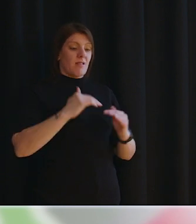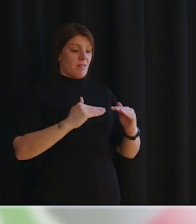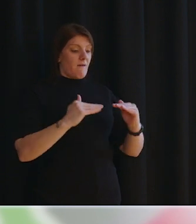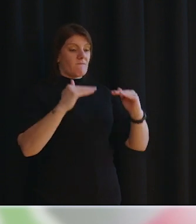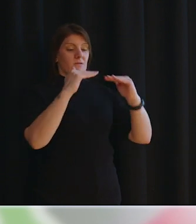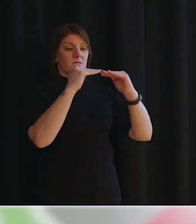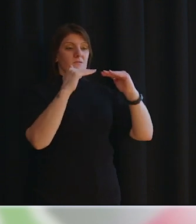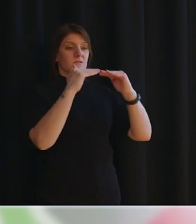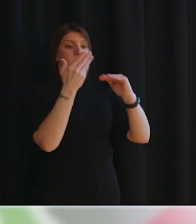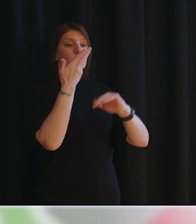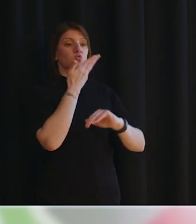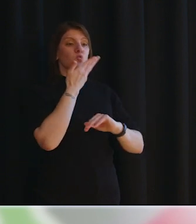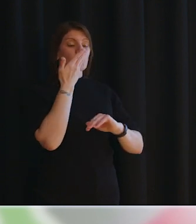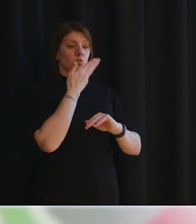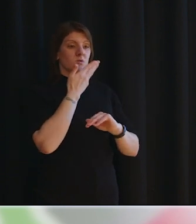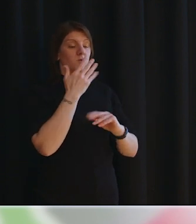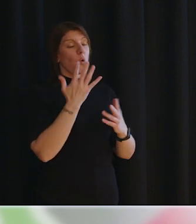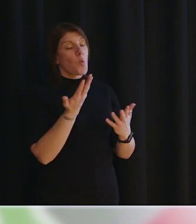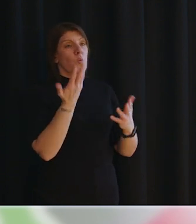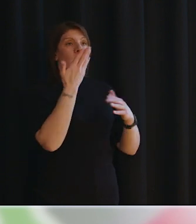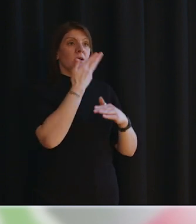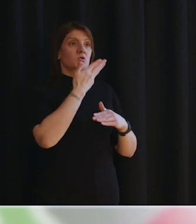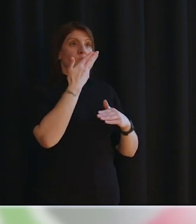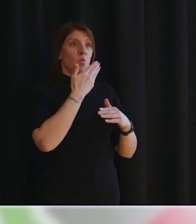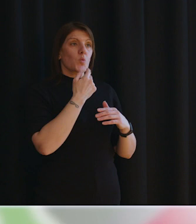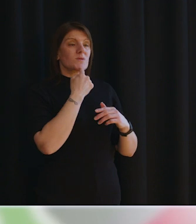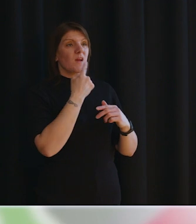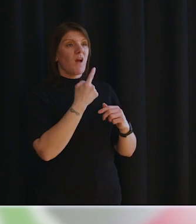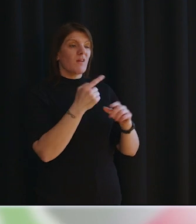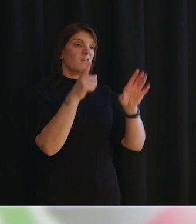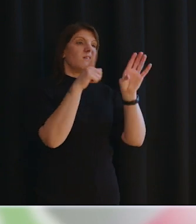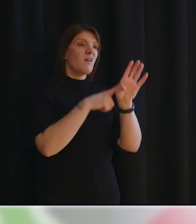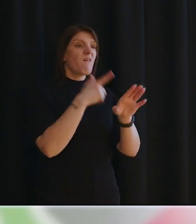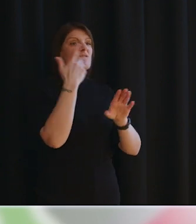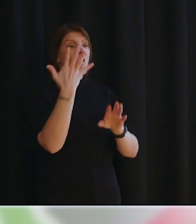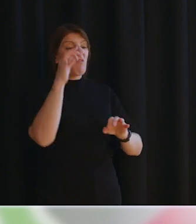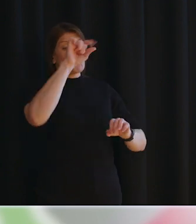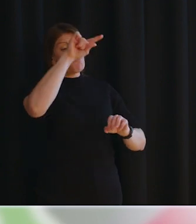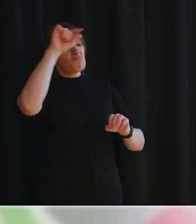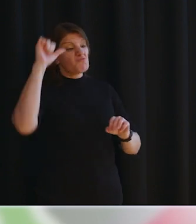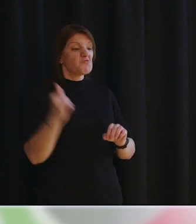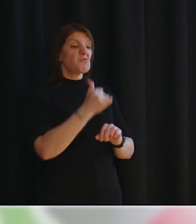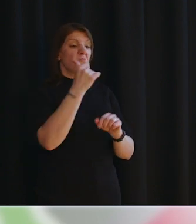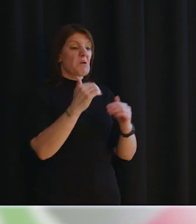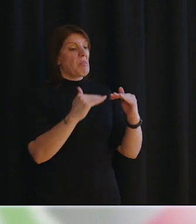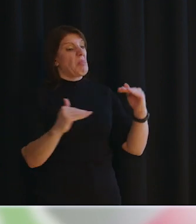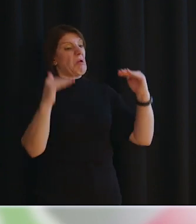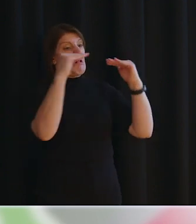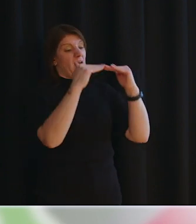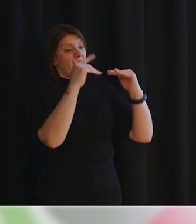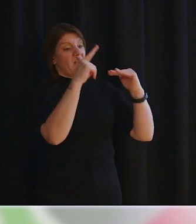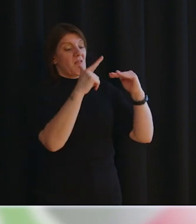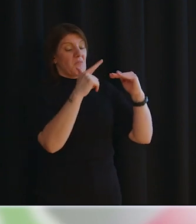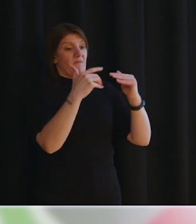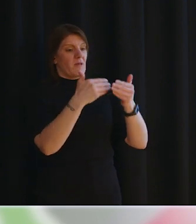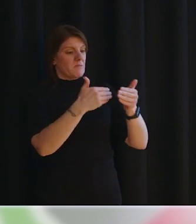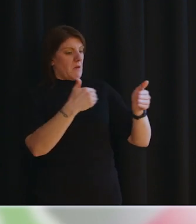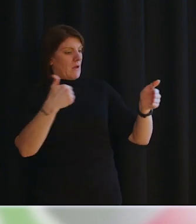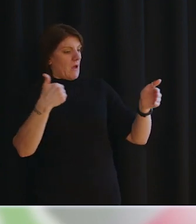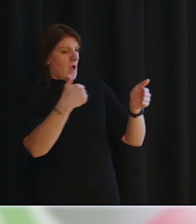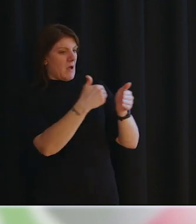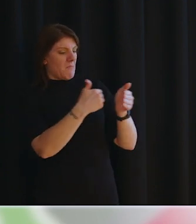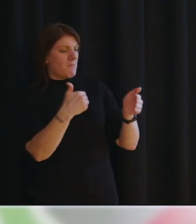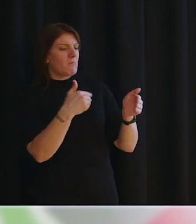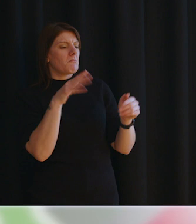levels within the school. So that within a school, it will say at year 5 you should be at this level. So if there's a major gap, then you might identify